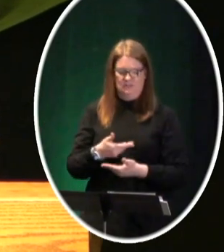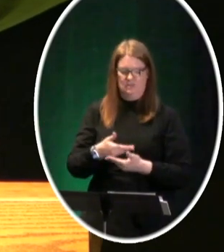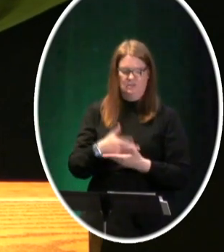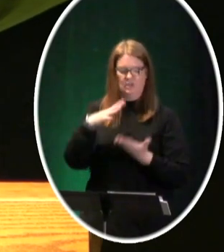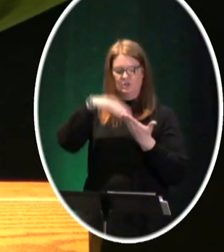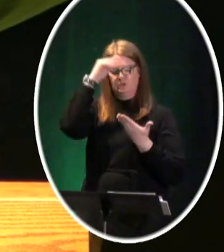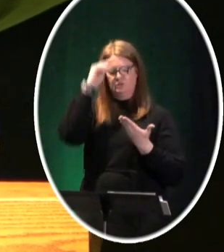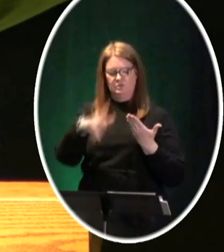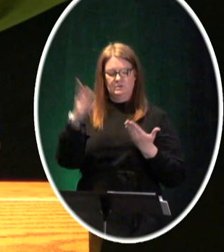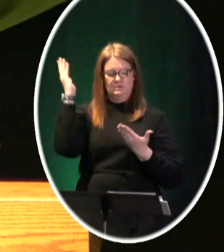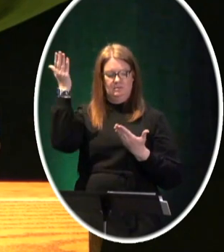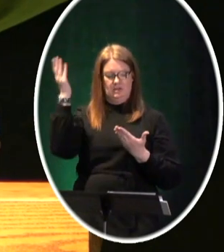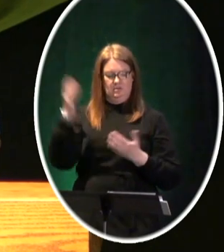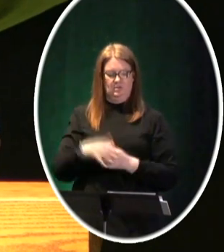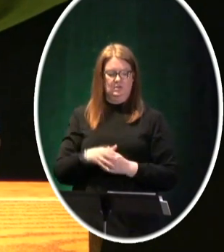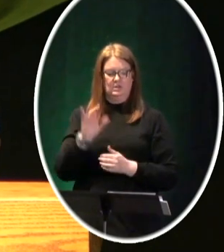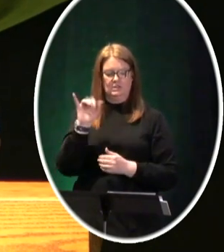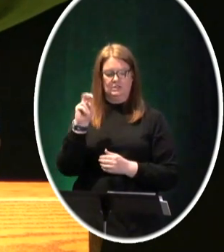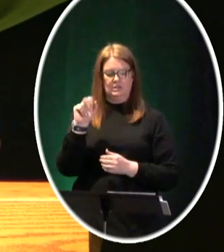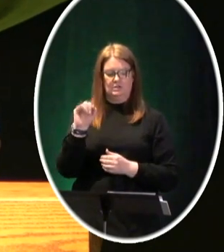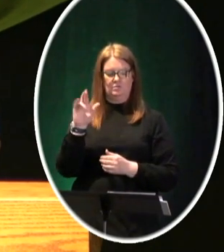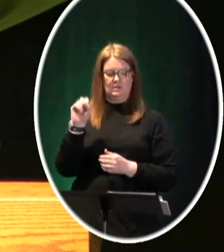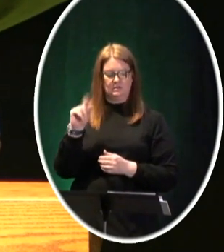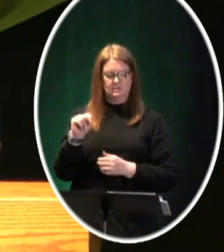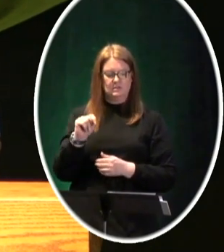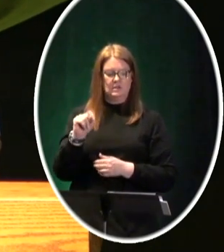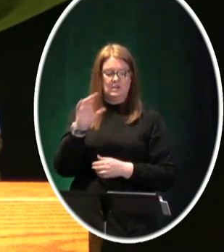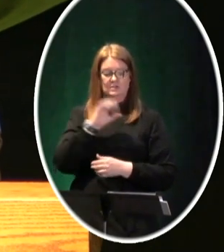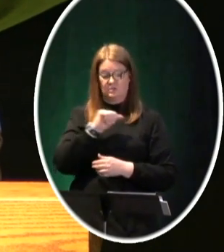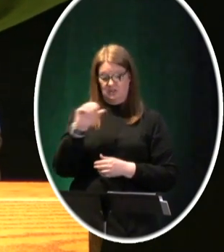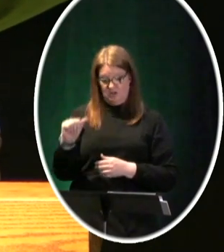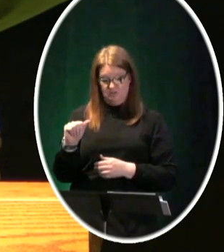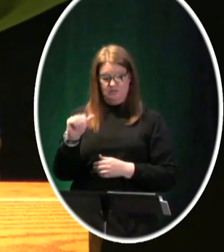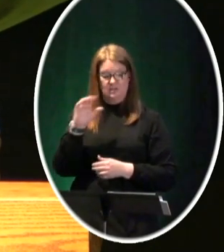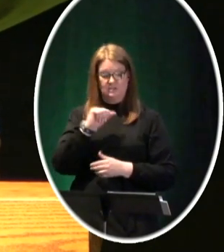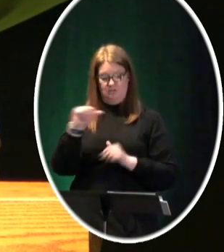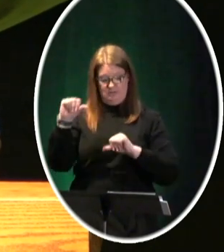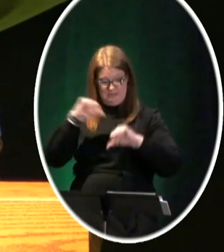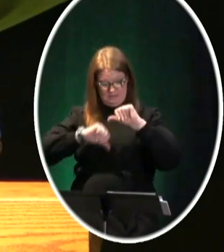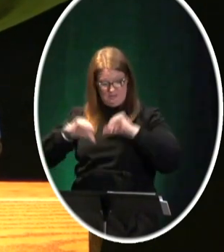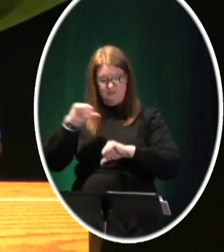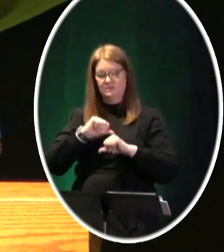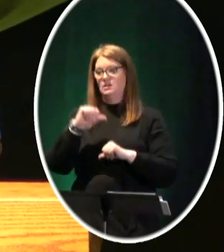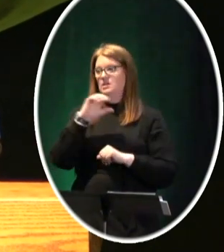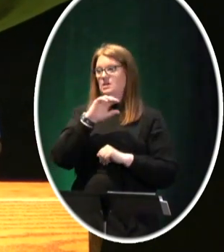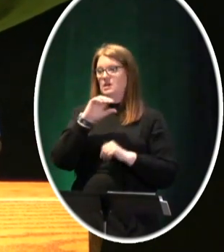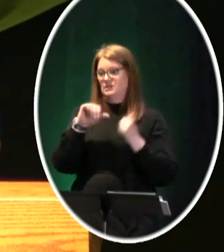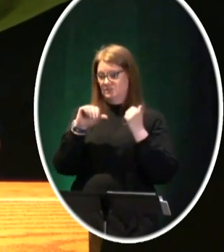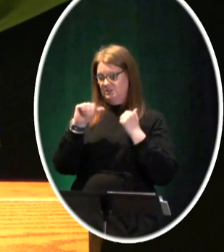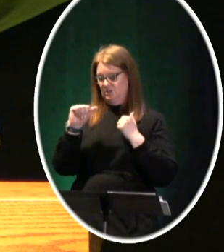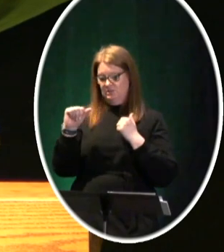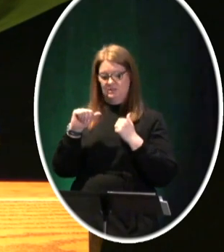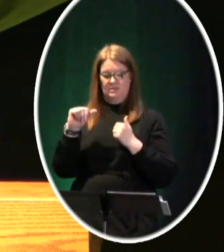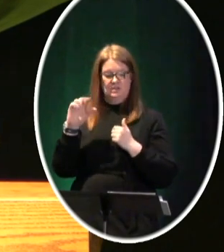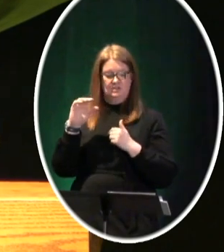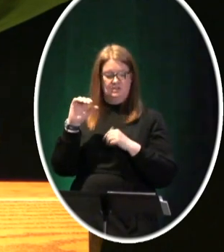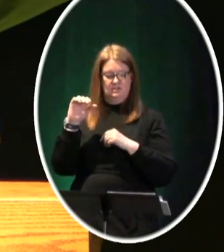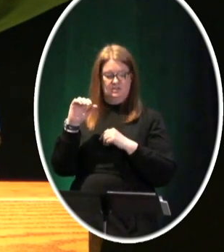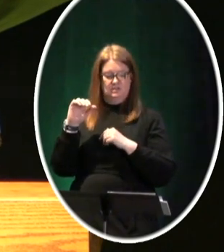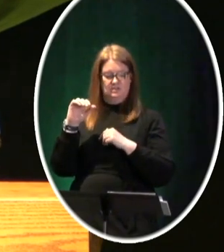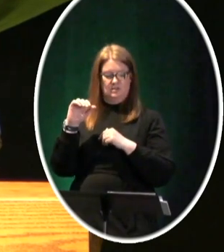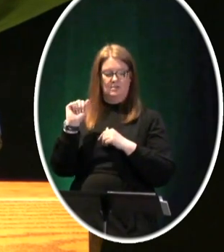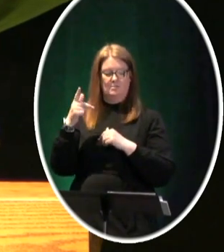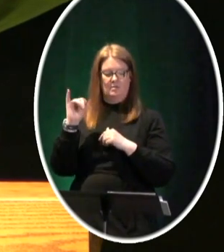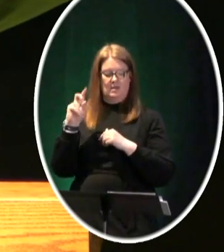an Associate of Arts, an Associate in Science, an Associate in Applied Science, degree in Ag,